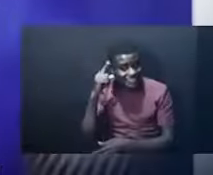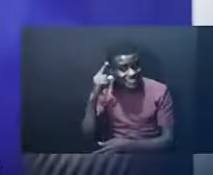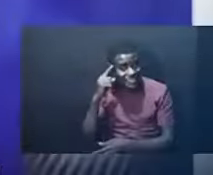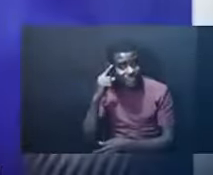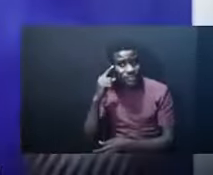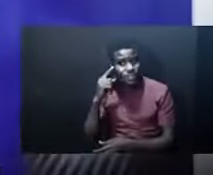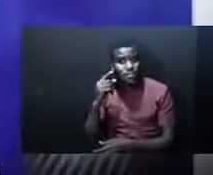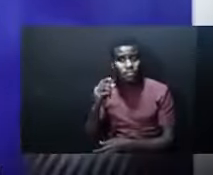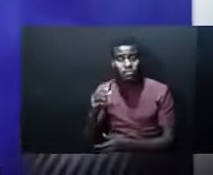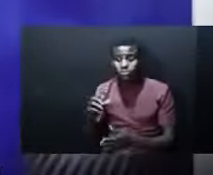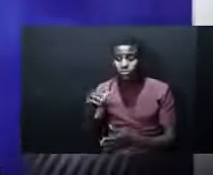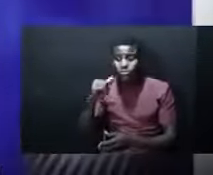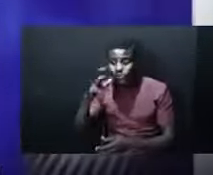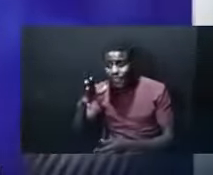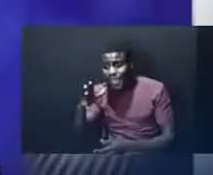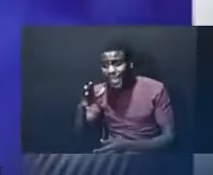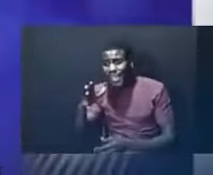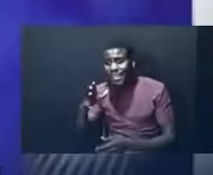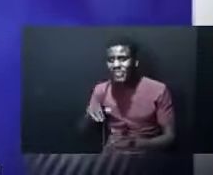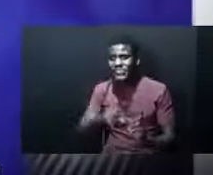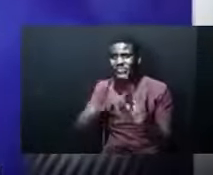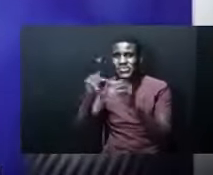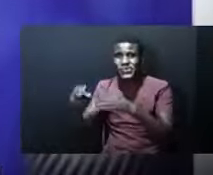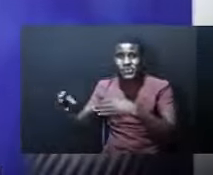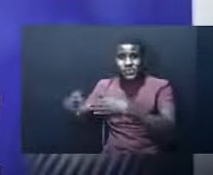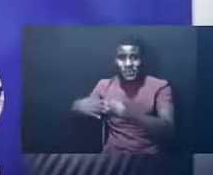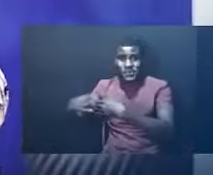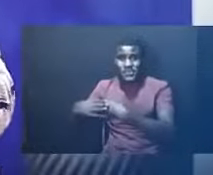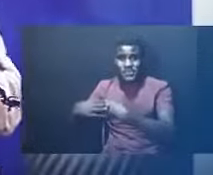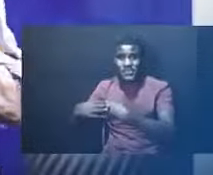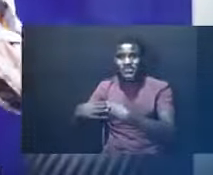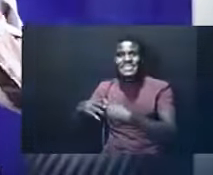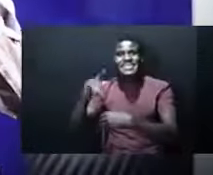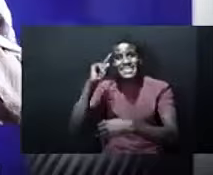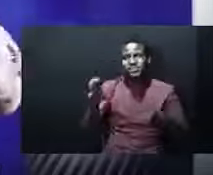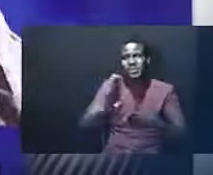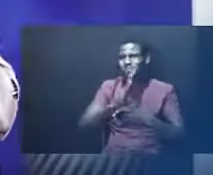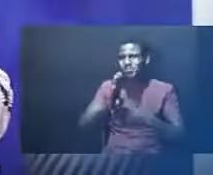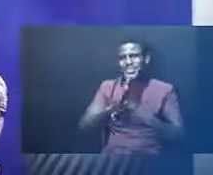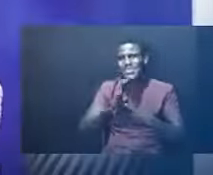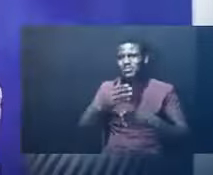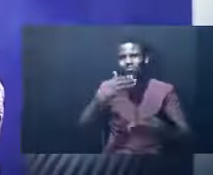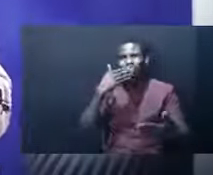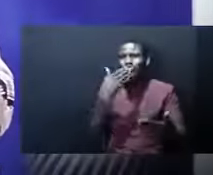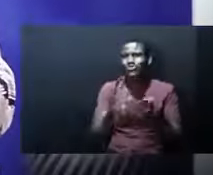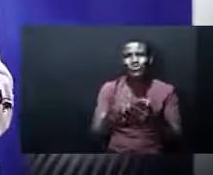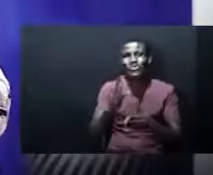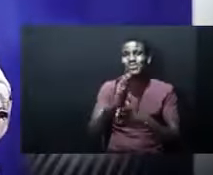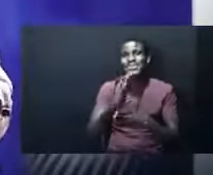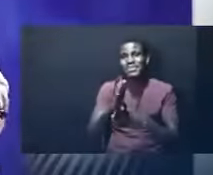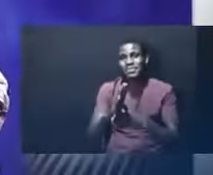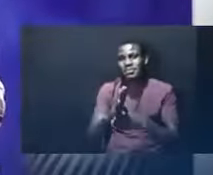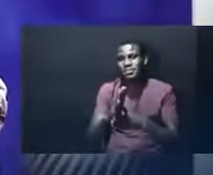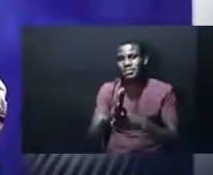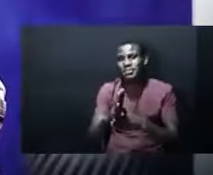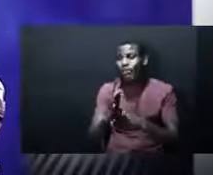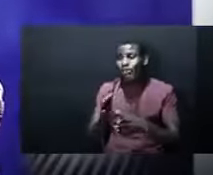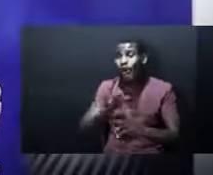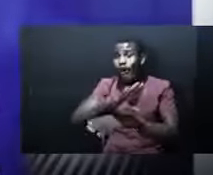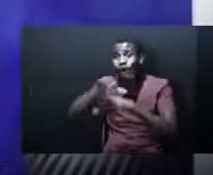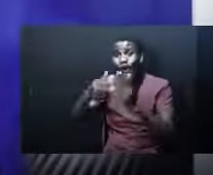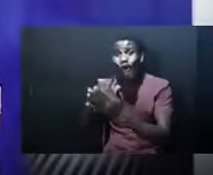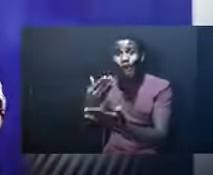she went to her bank and thinking that this is a good deal, brought all that she